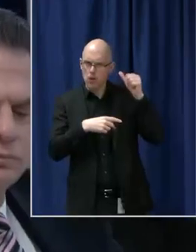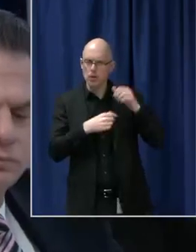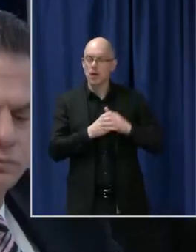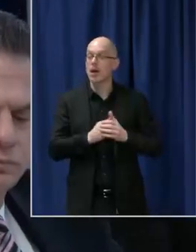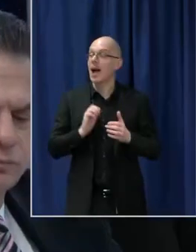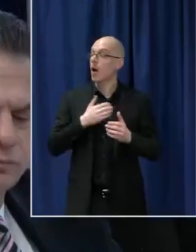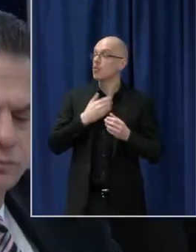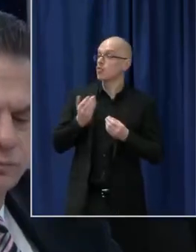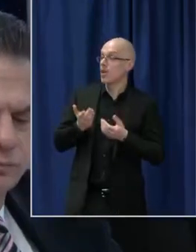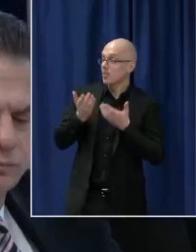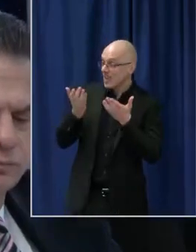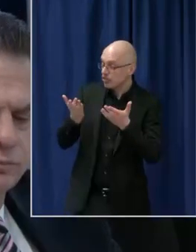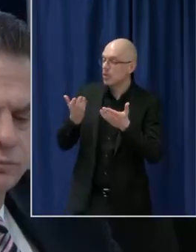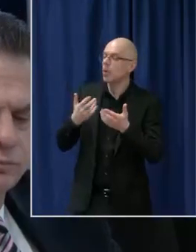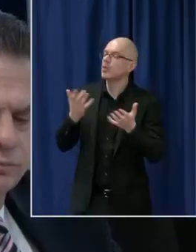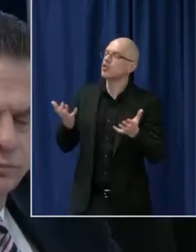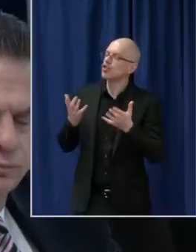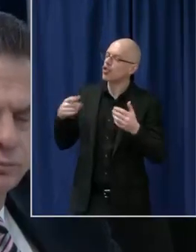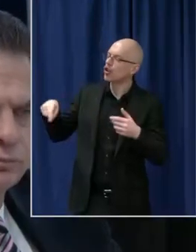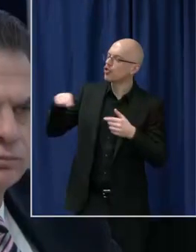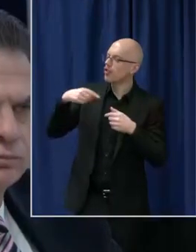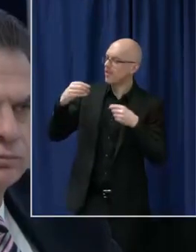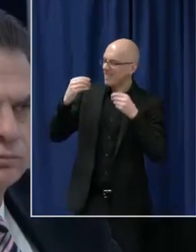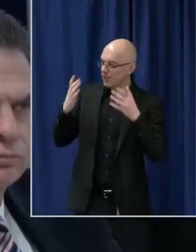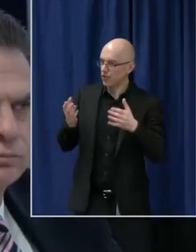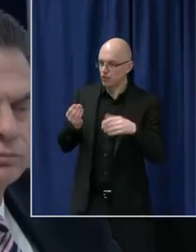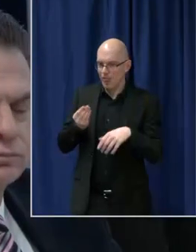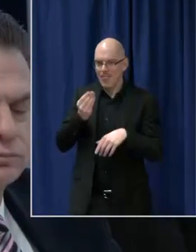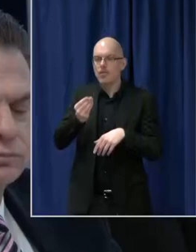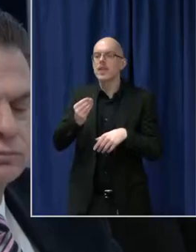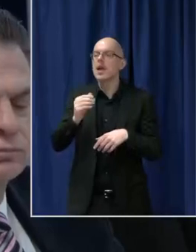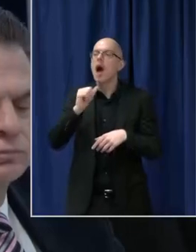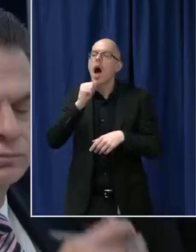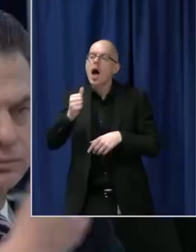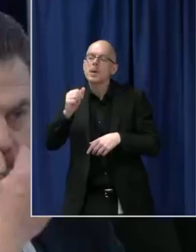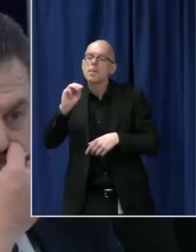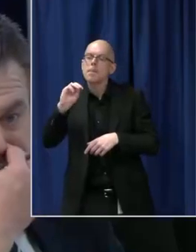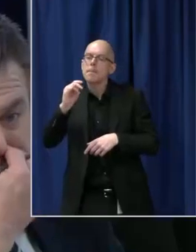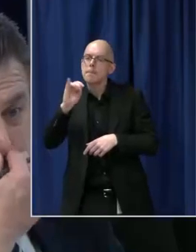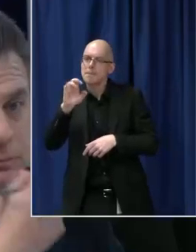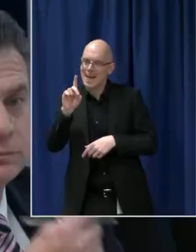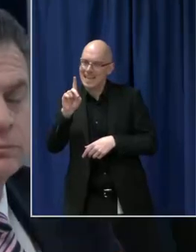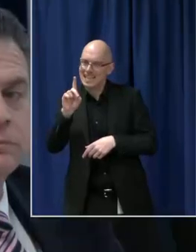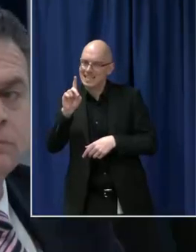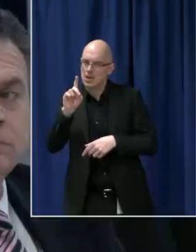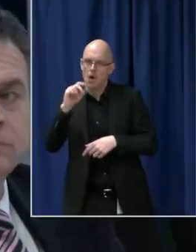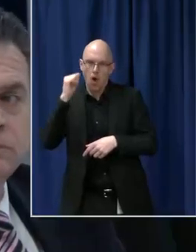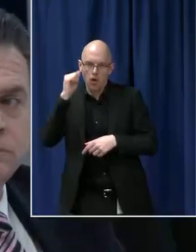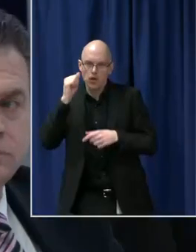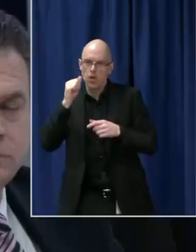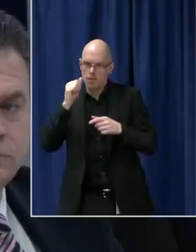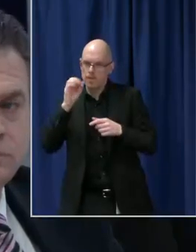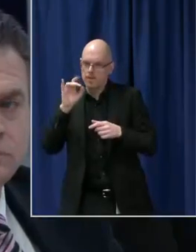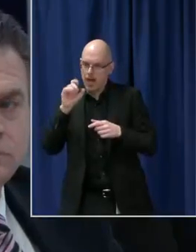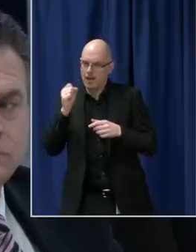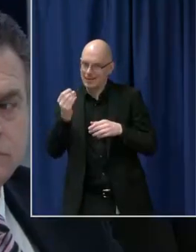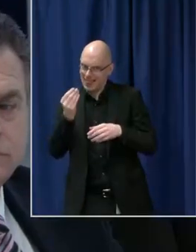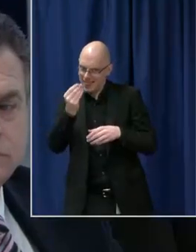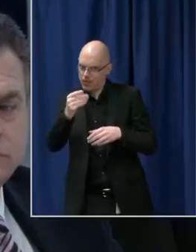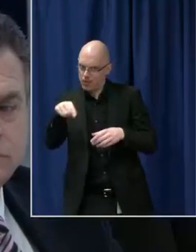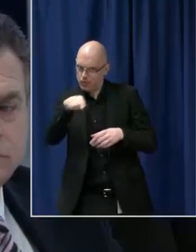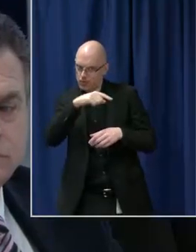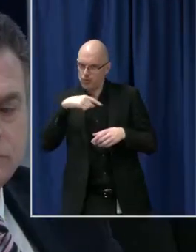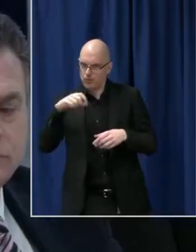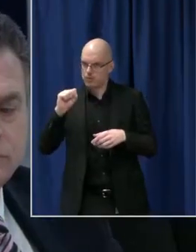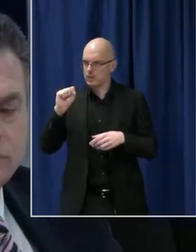to encourage vendors to deliver these unmixed audio files to stakeholders. This will facilitate the